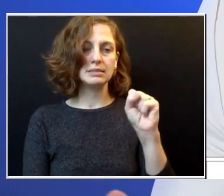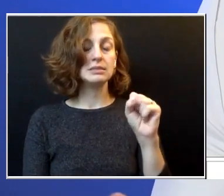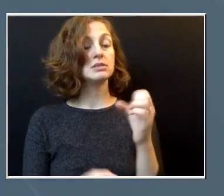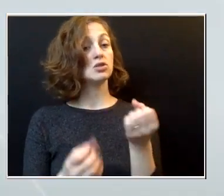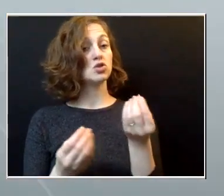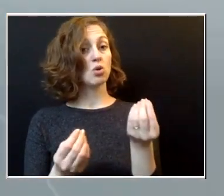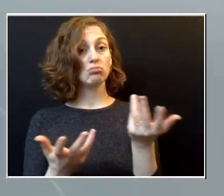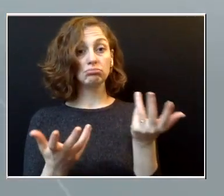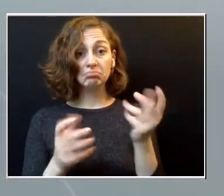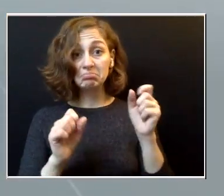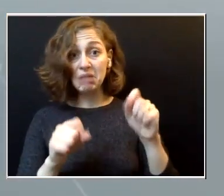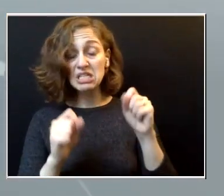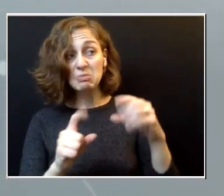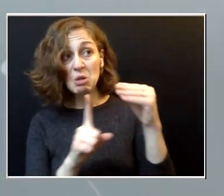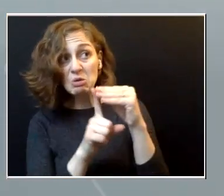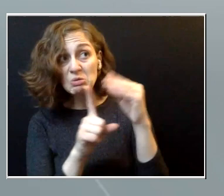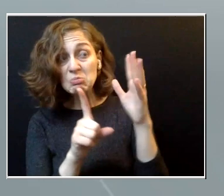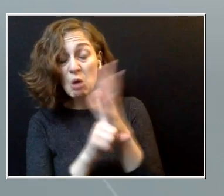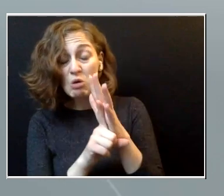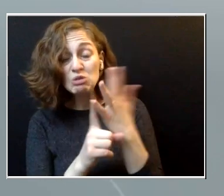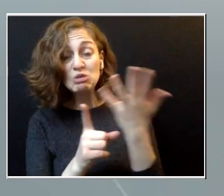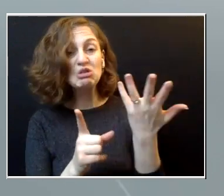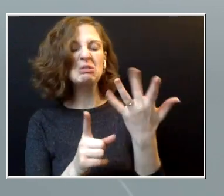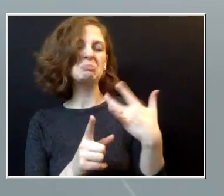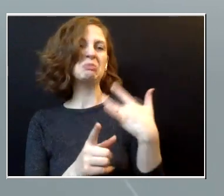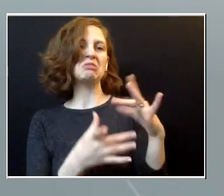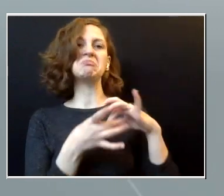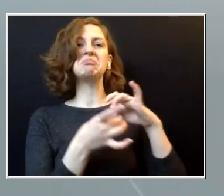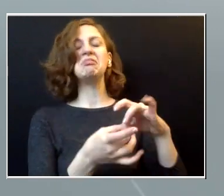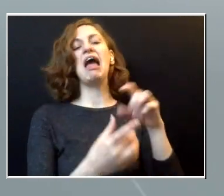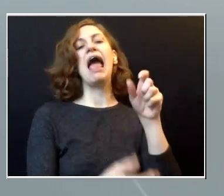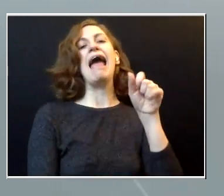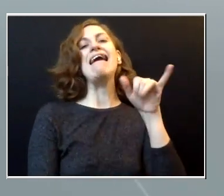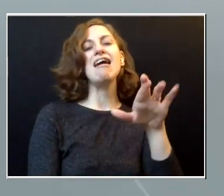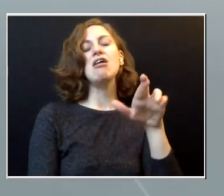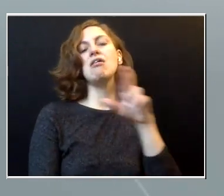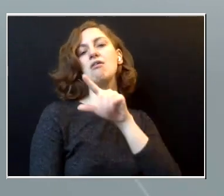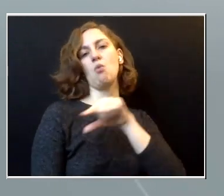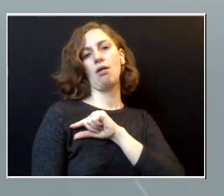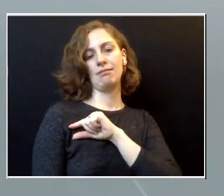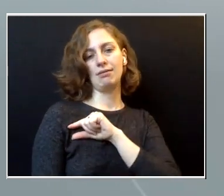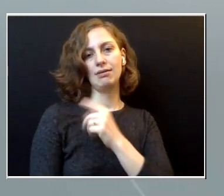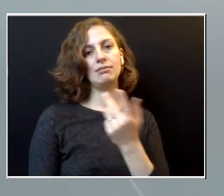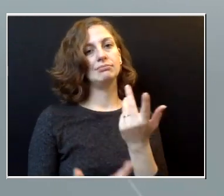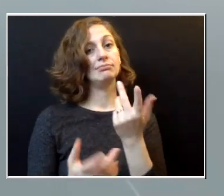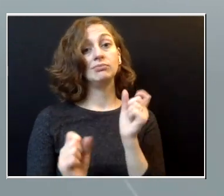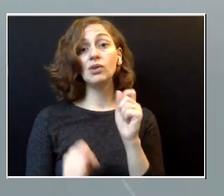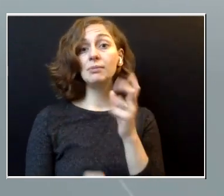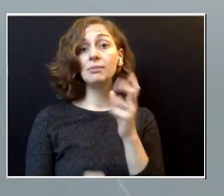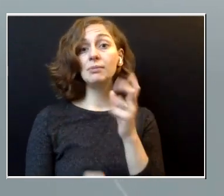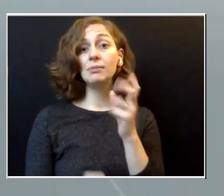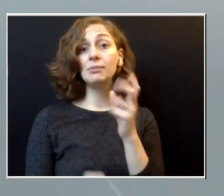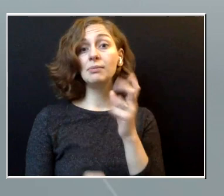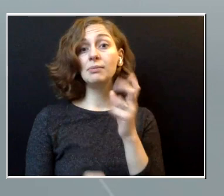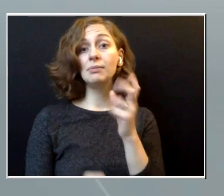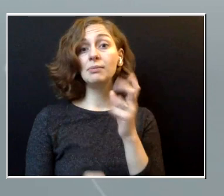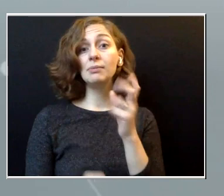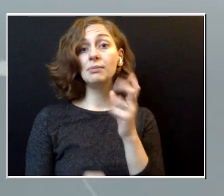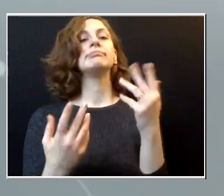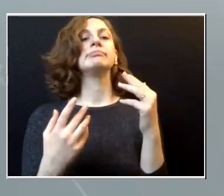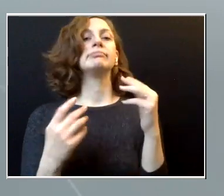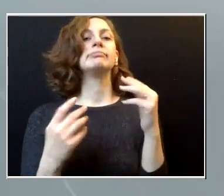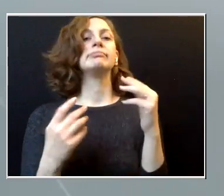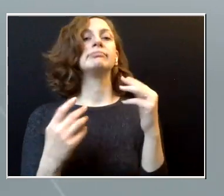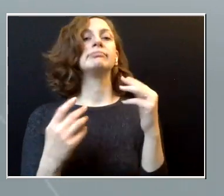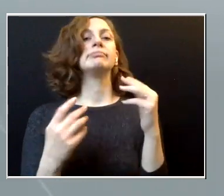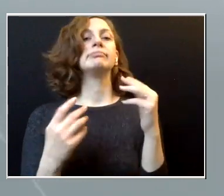it's usually things that revolve around air quality. And so this could be smoking, it could be